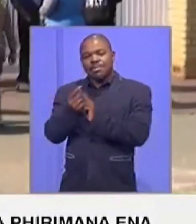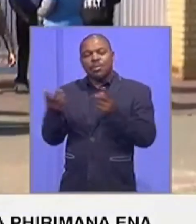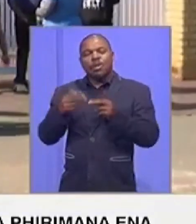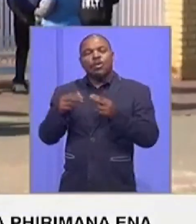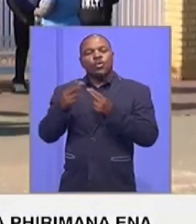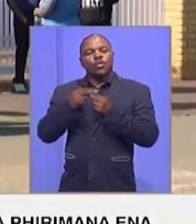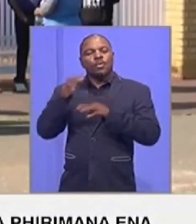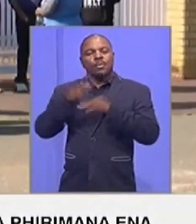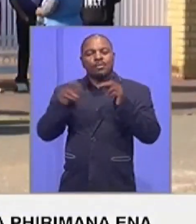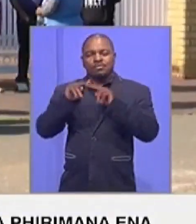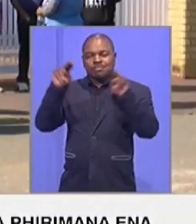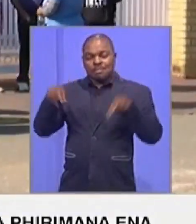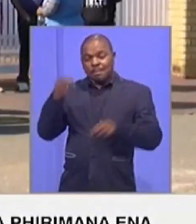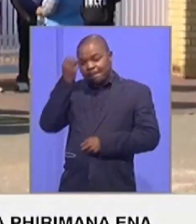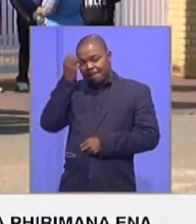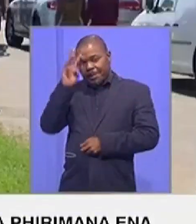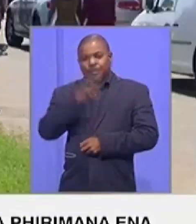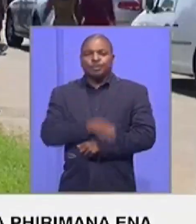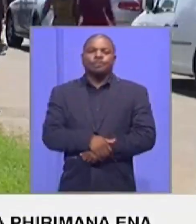Buildings Pretoria.